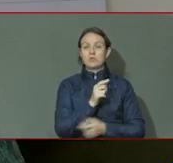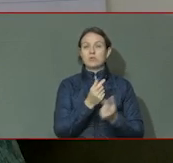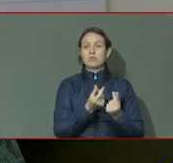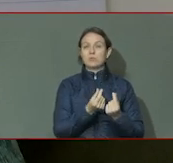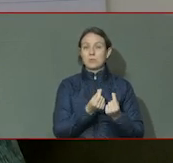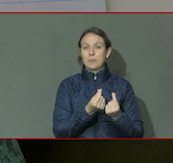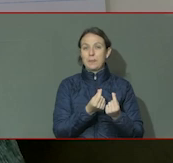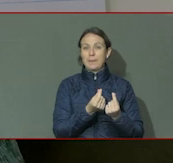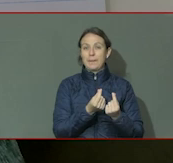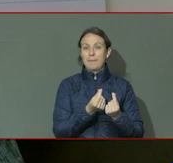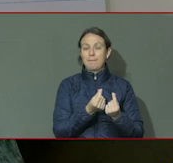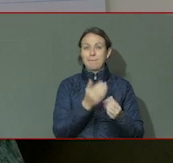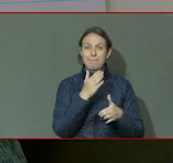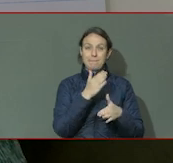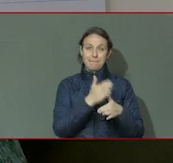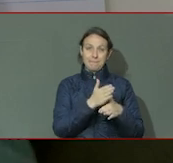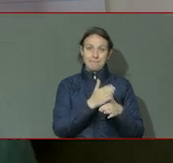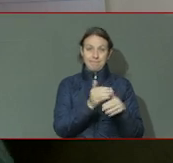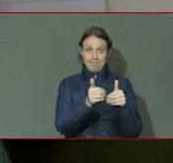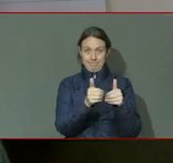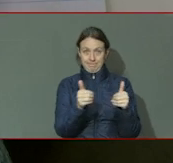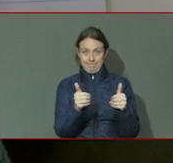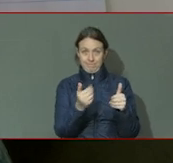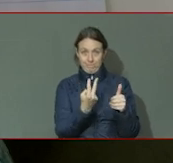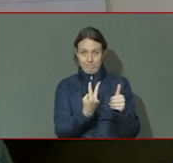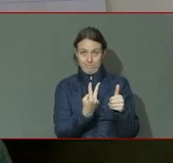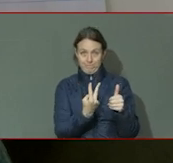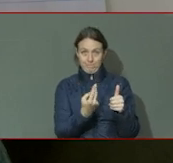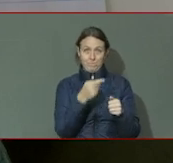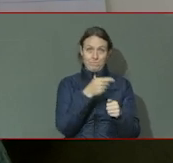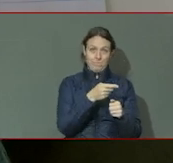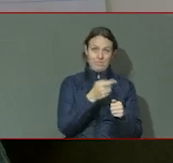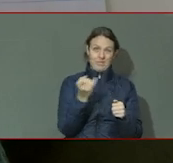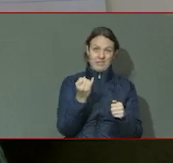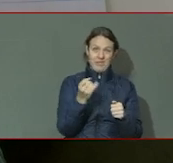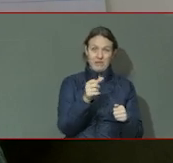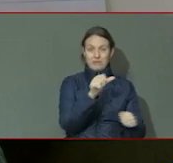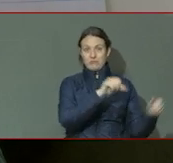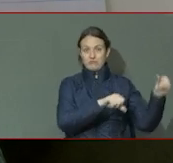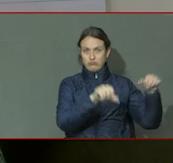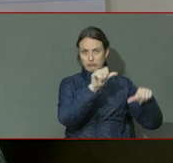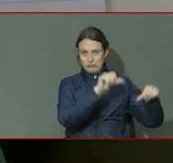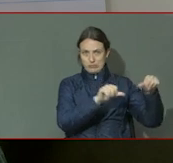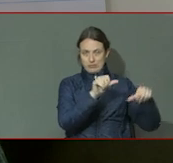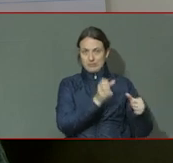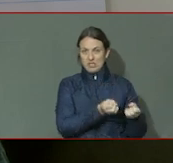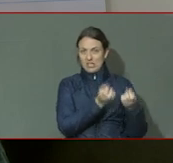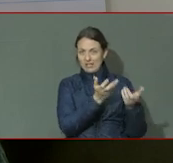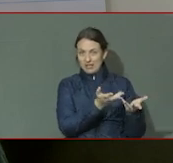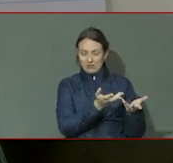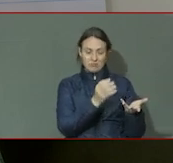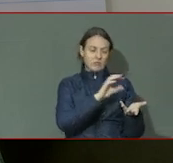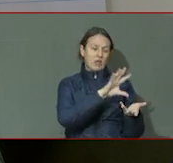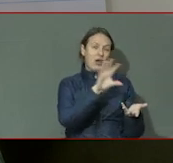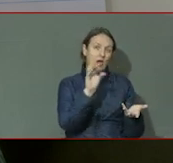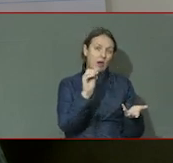they split it in an experiment type of question, where they give you an experiment and they ask